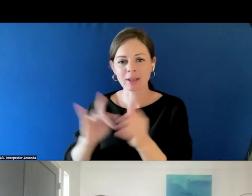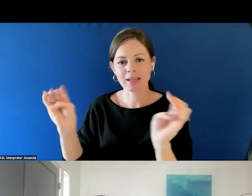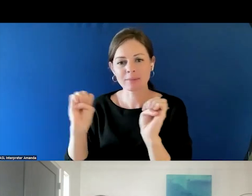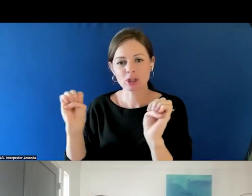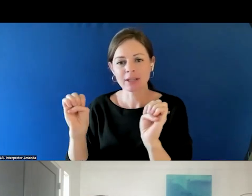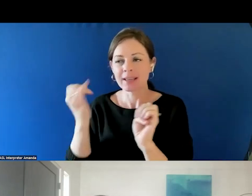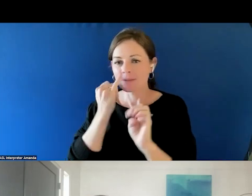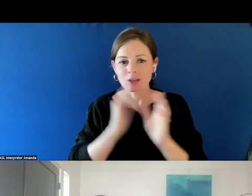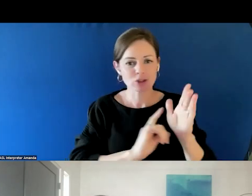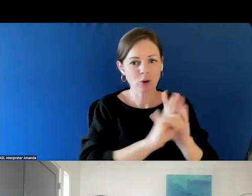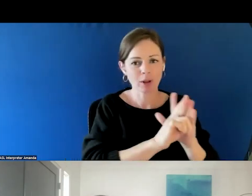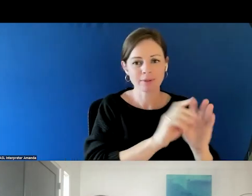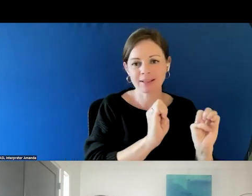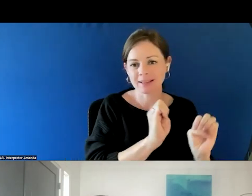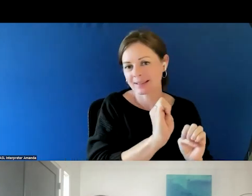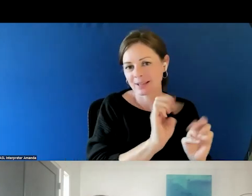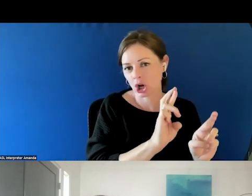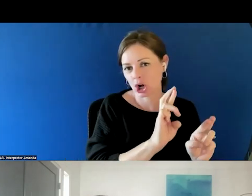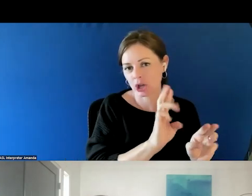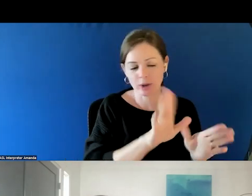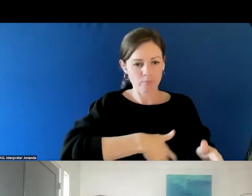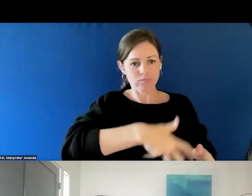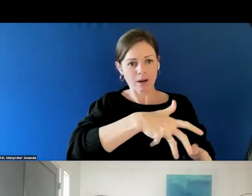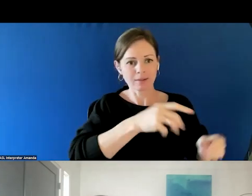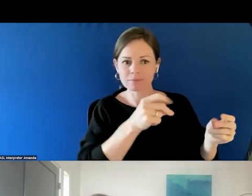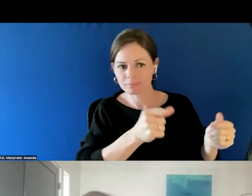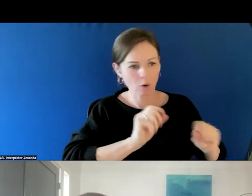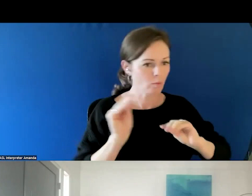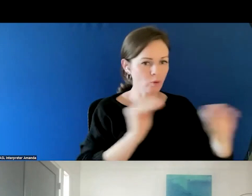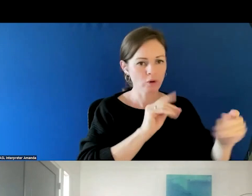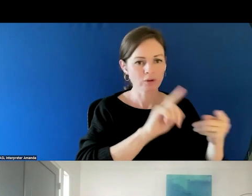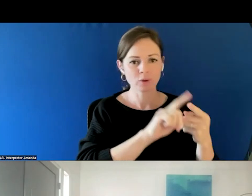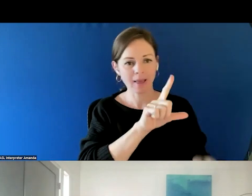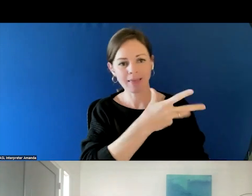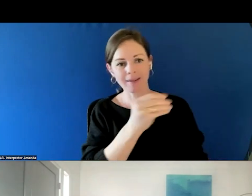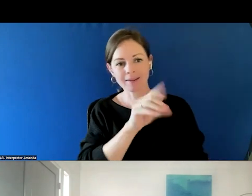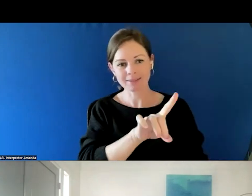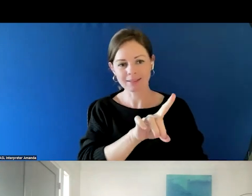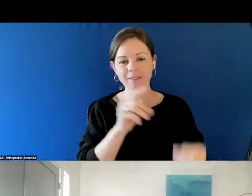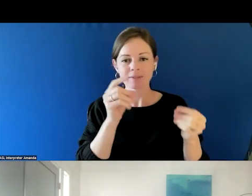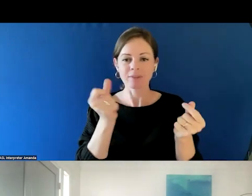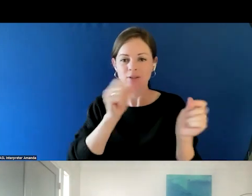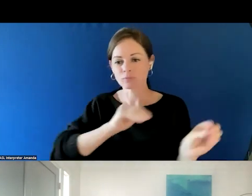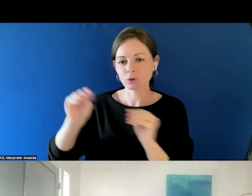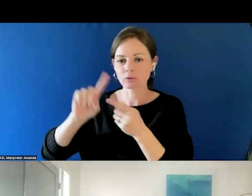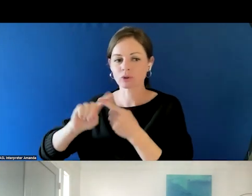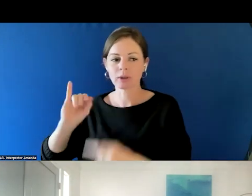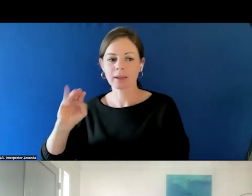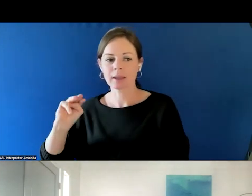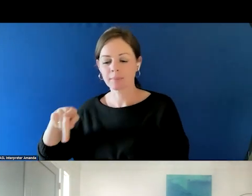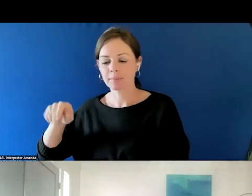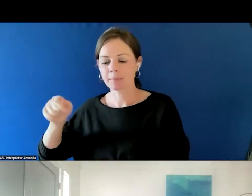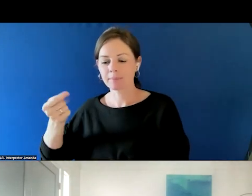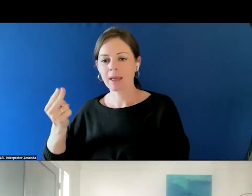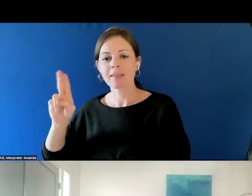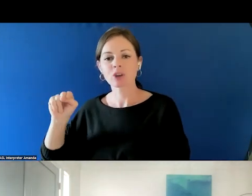ER with being pregnant, we'd quickly move them to labor and delivery. We can quickly move them to an empath unit where they're with the right personnel, the